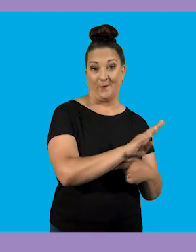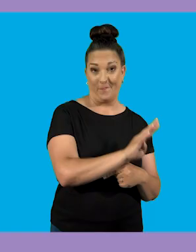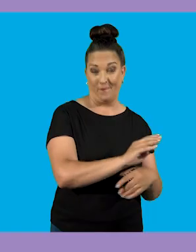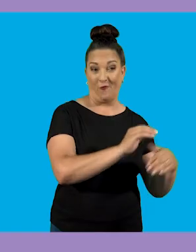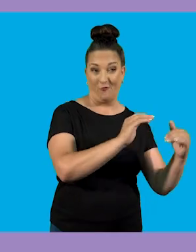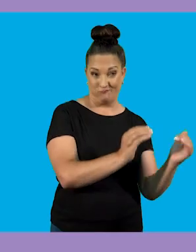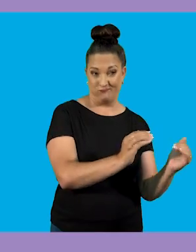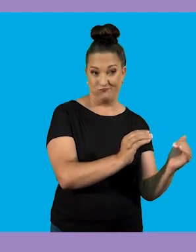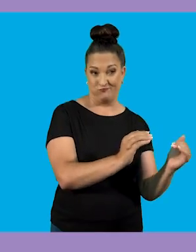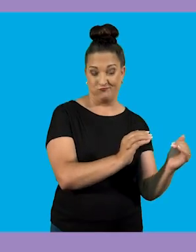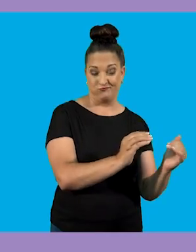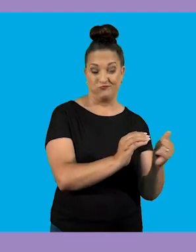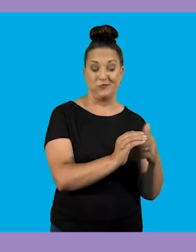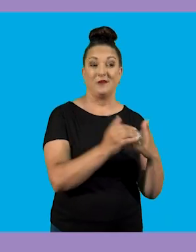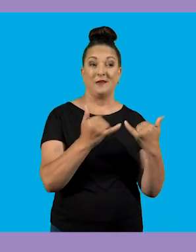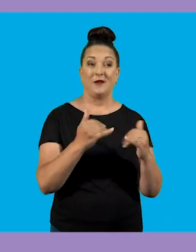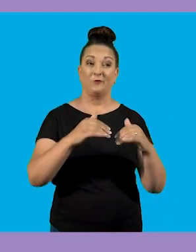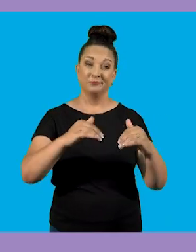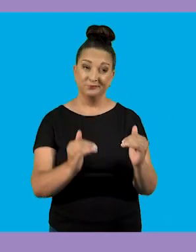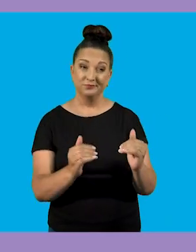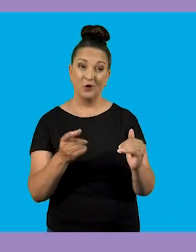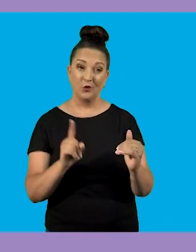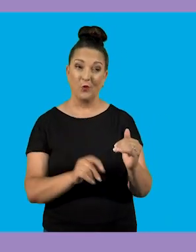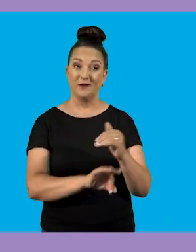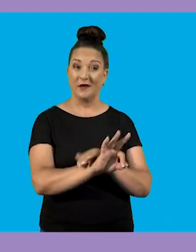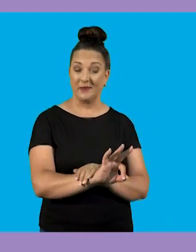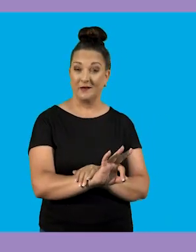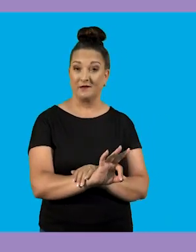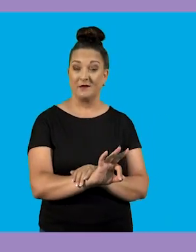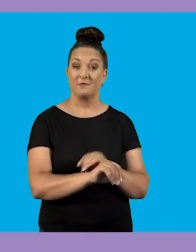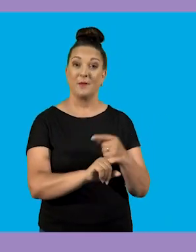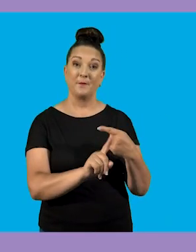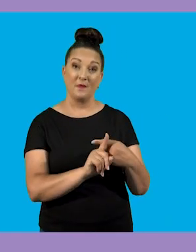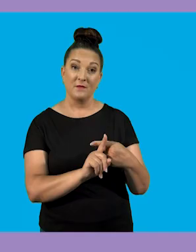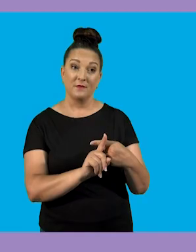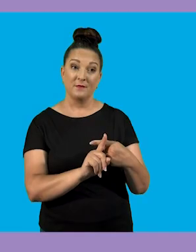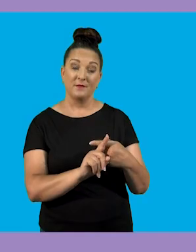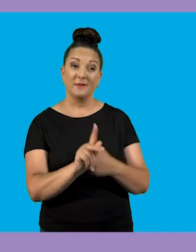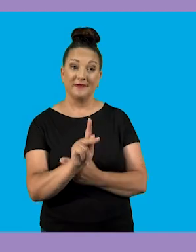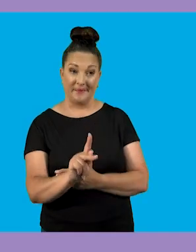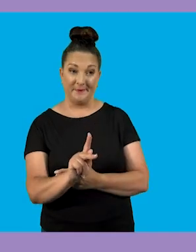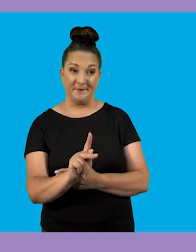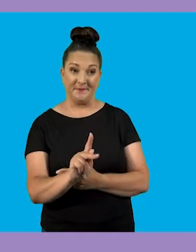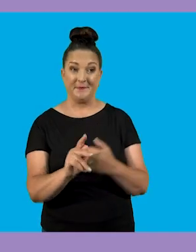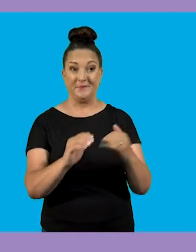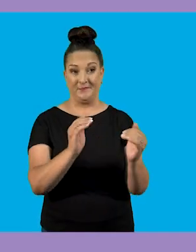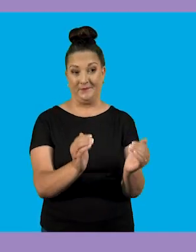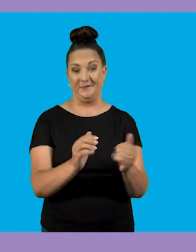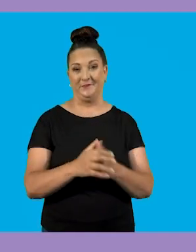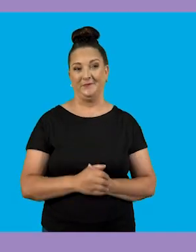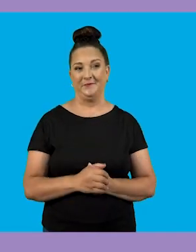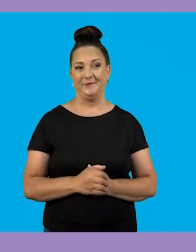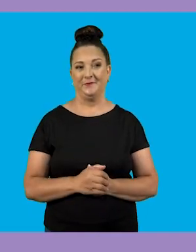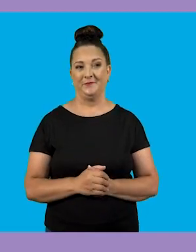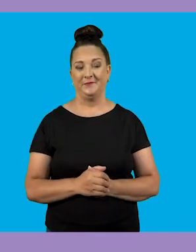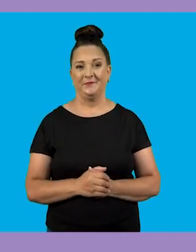k plus 4, and we are left with a 3 plus k.